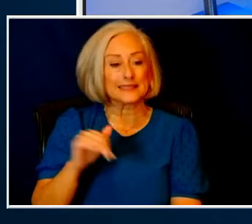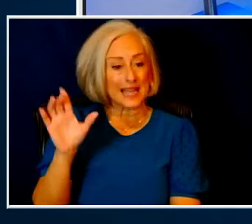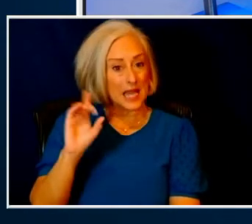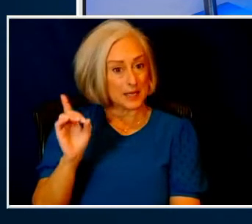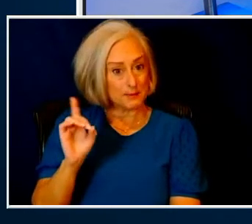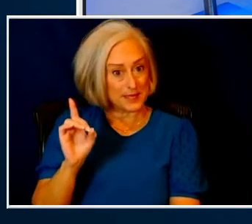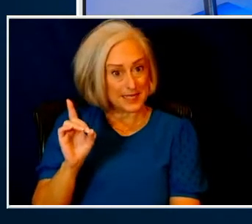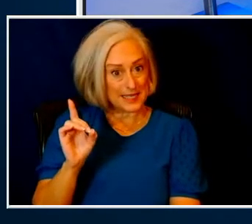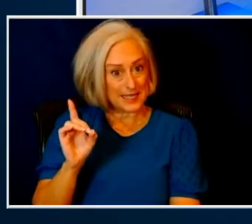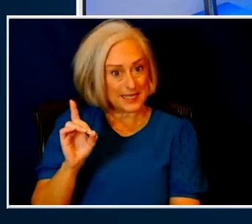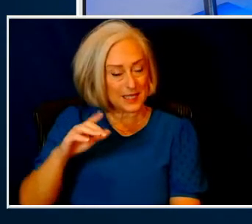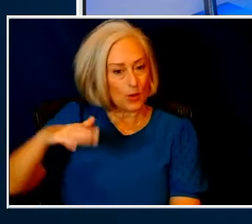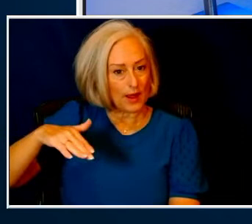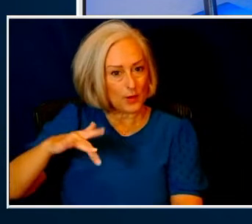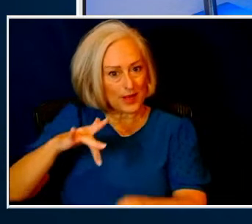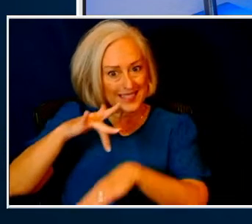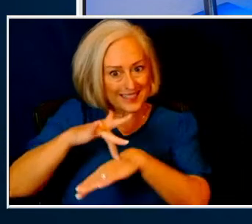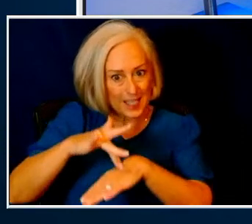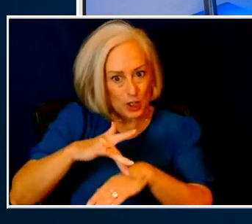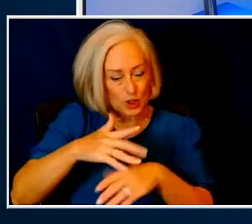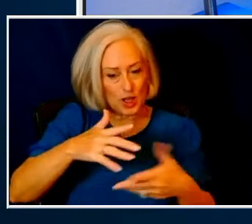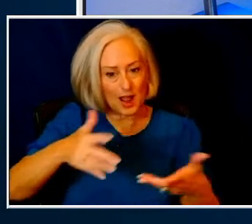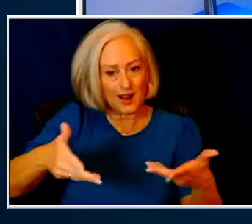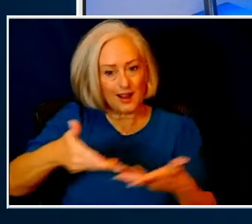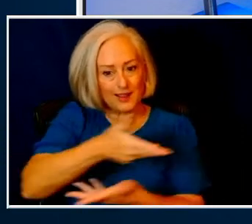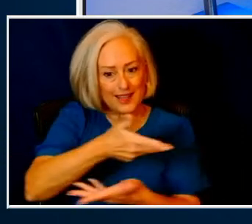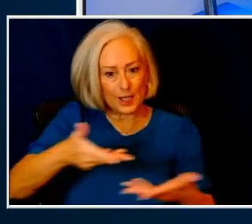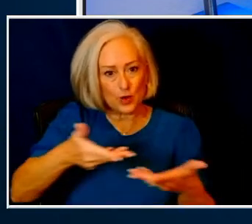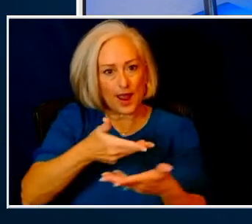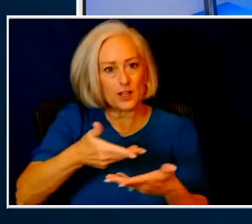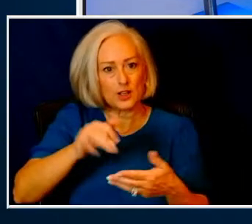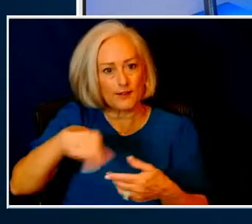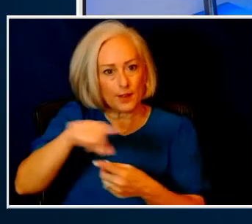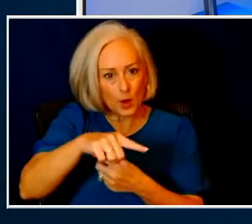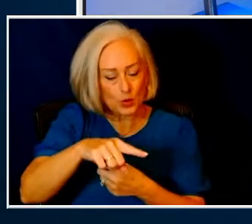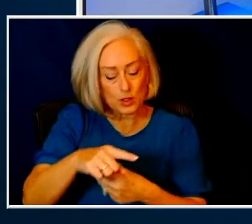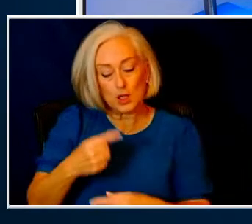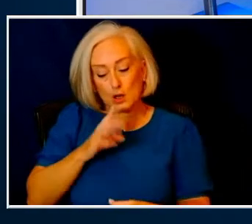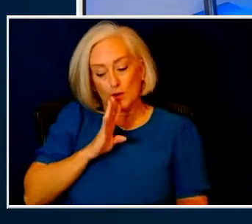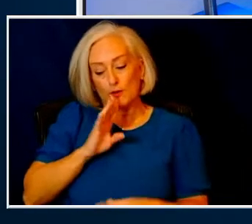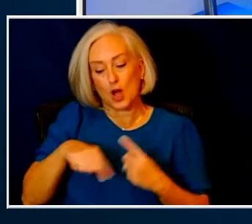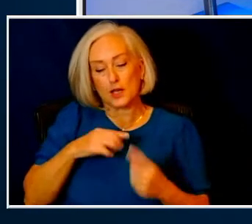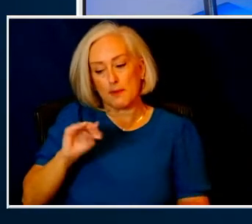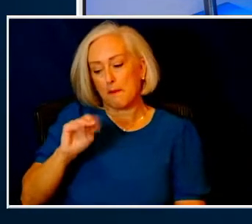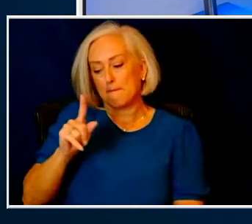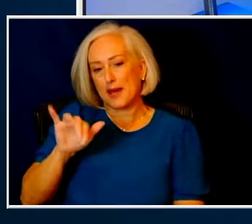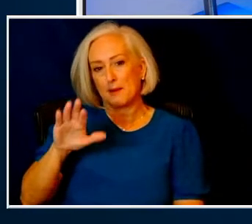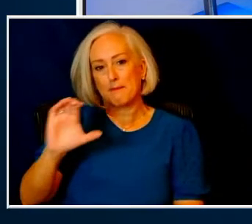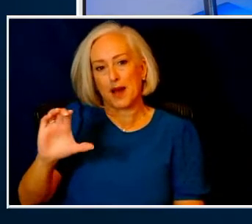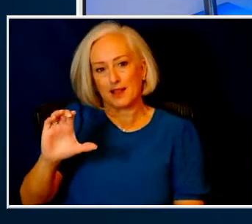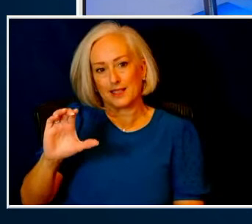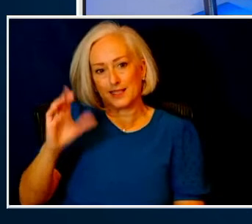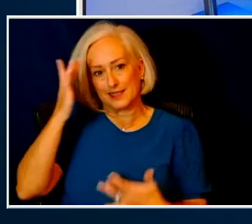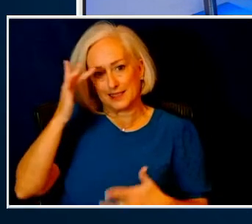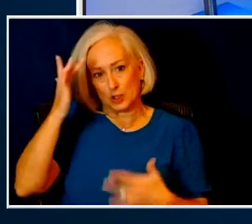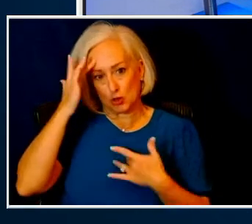really hit on this interaction as much between, we've talked a little bit about metabolic syndrome, but John, talk to us a little bit about the relationship between weight and diabetes.